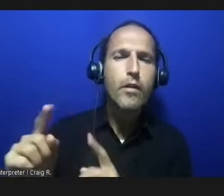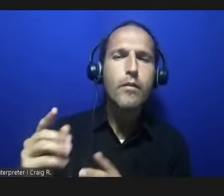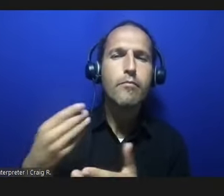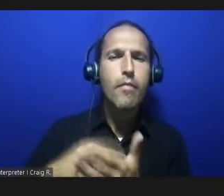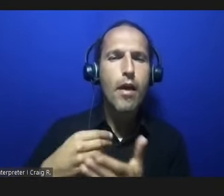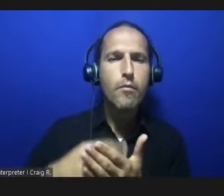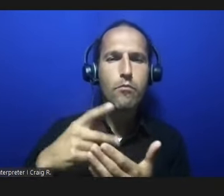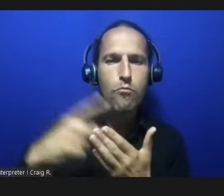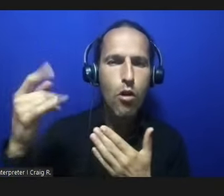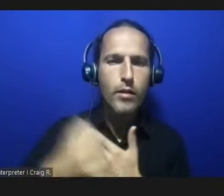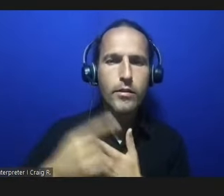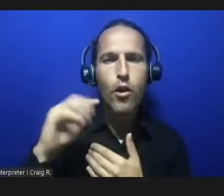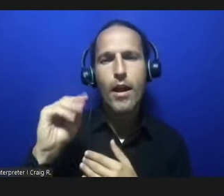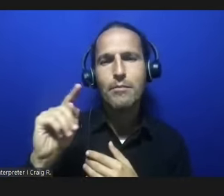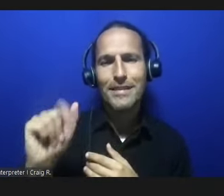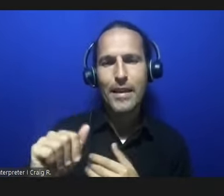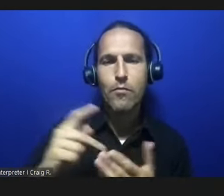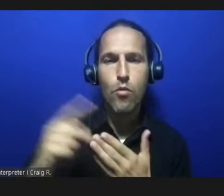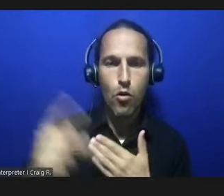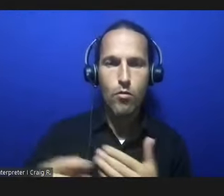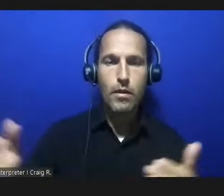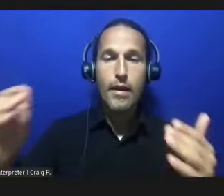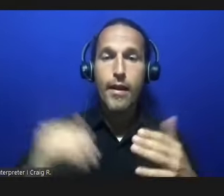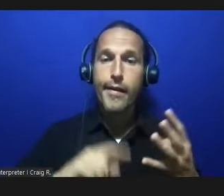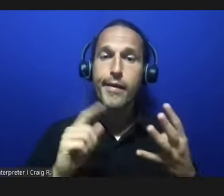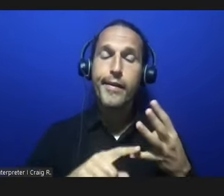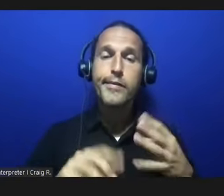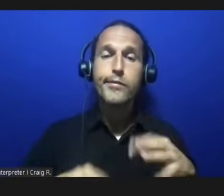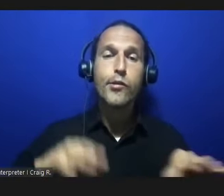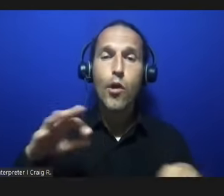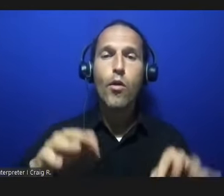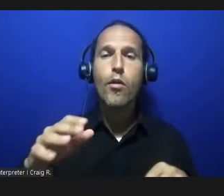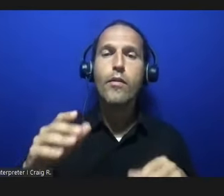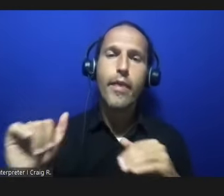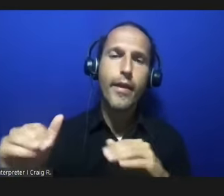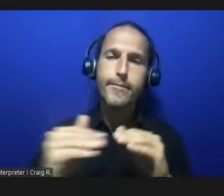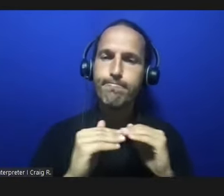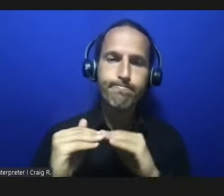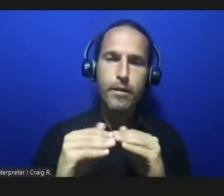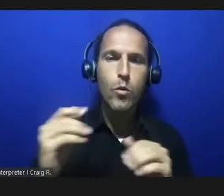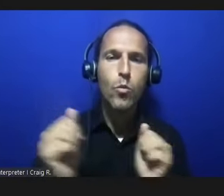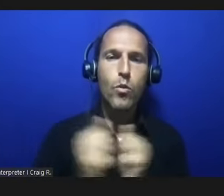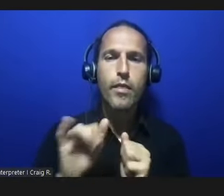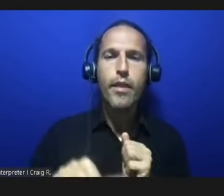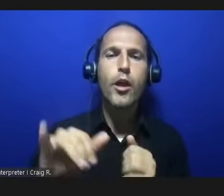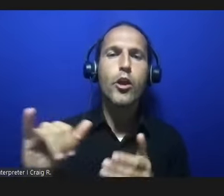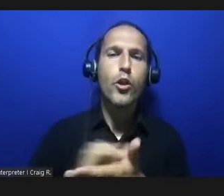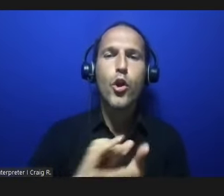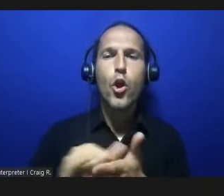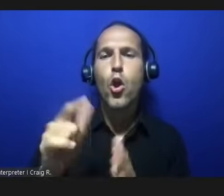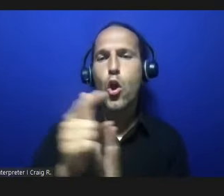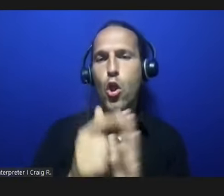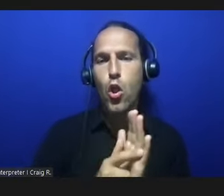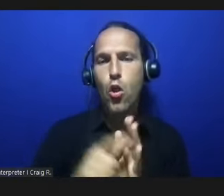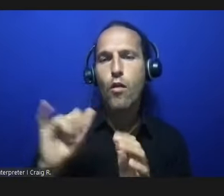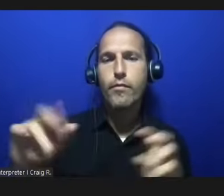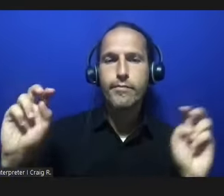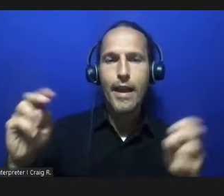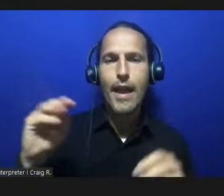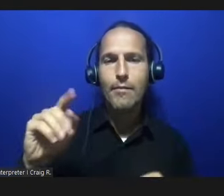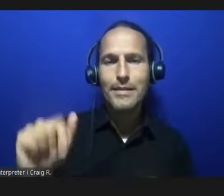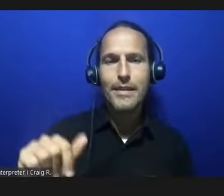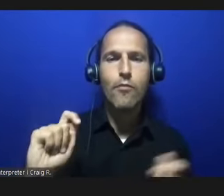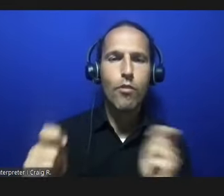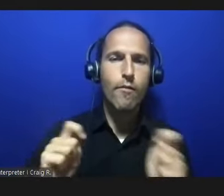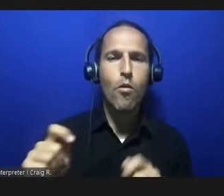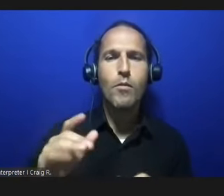MTA capital program, and establish a tolling program consistent with the purposes underlying the New York State legislation entitled the MTA Reform and Traffic